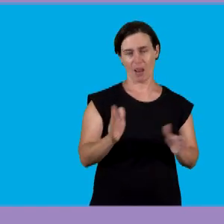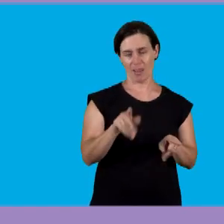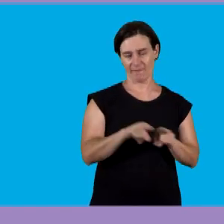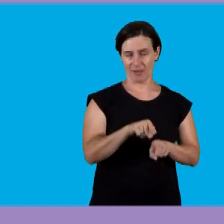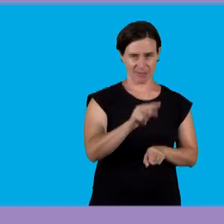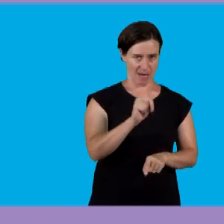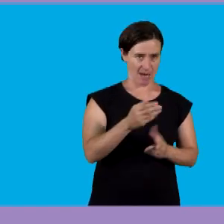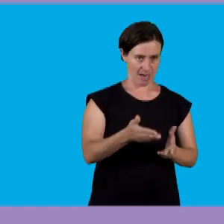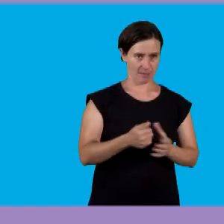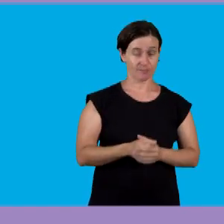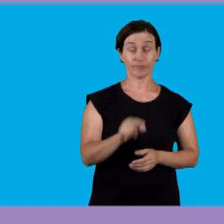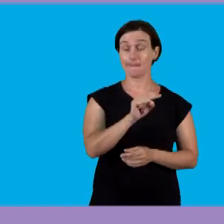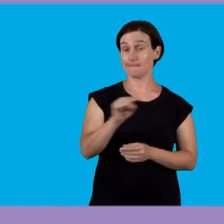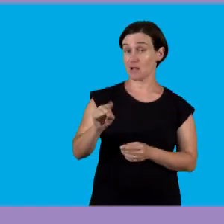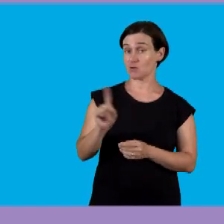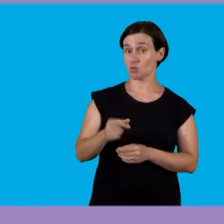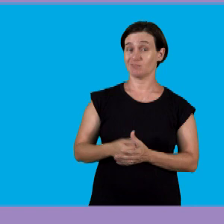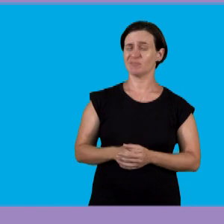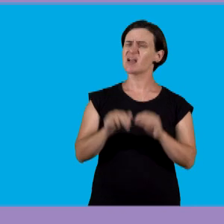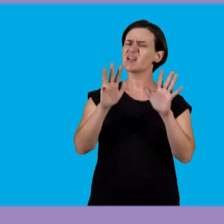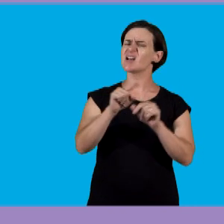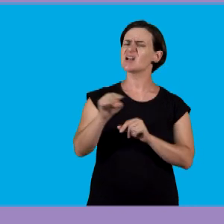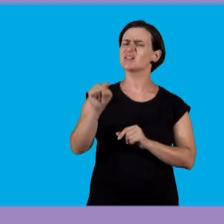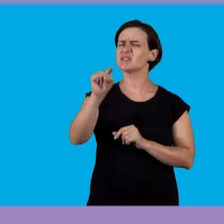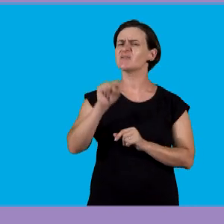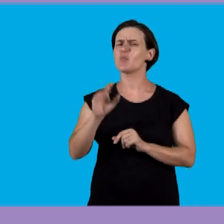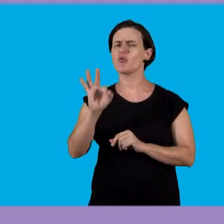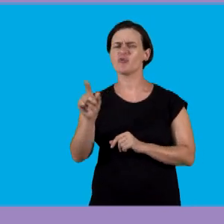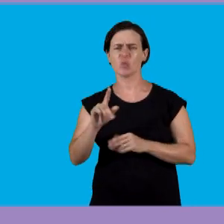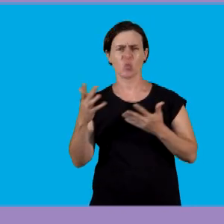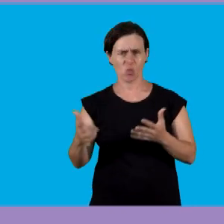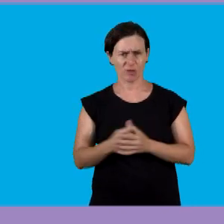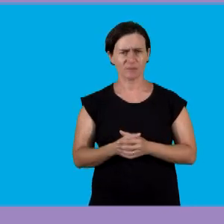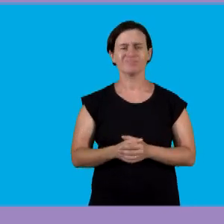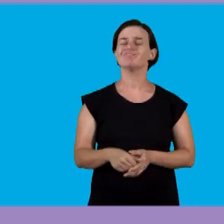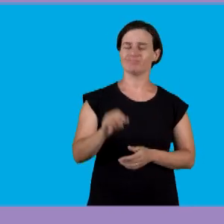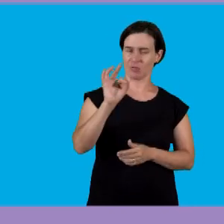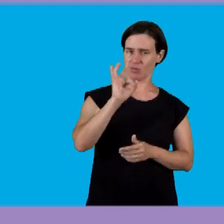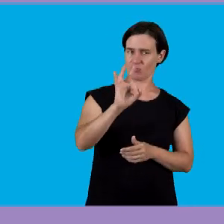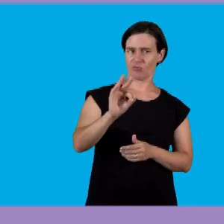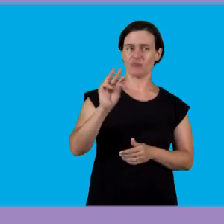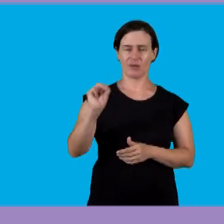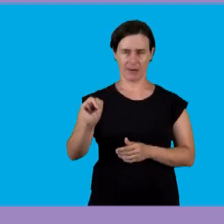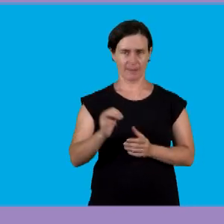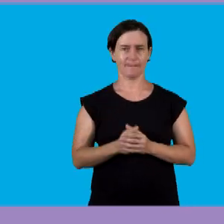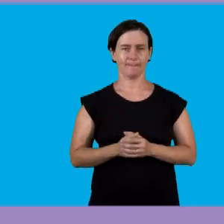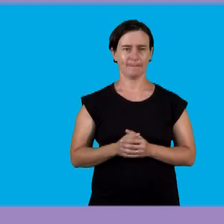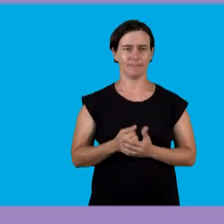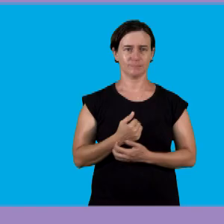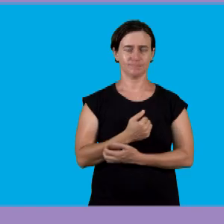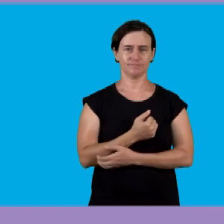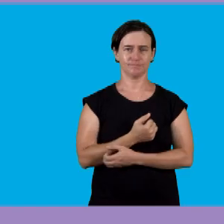is. Then we are subtracting here. What is 9 divided by 3? Yes, that is a